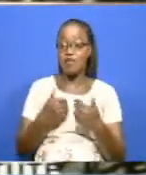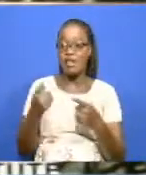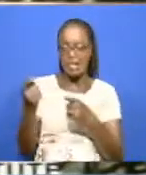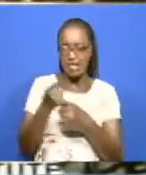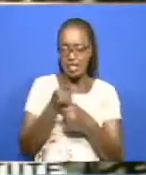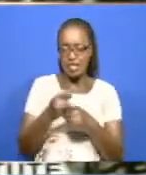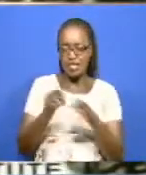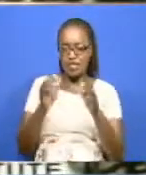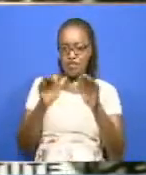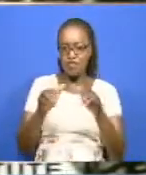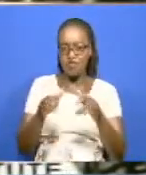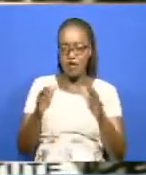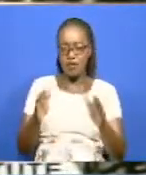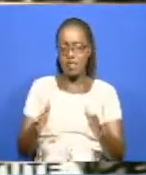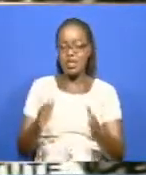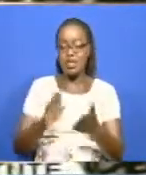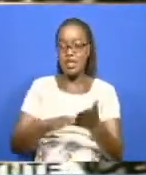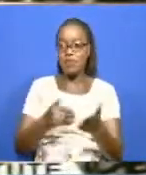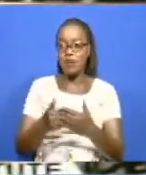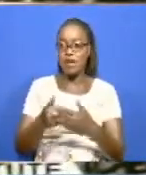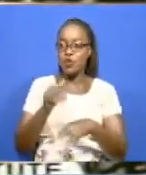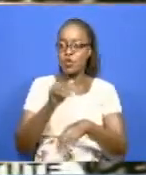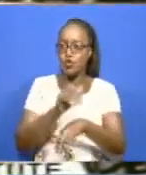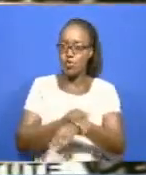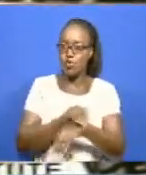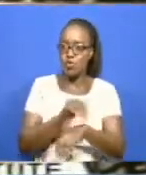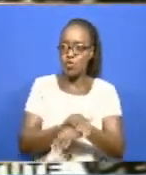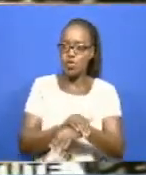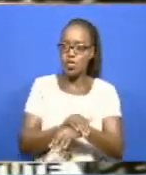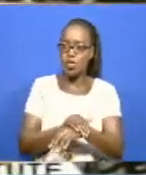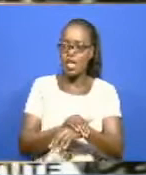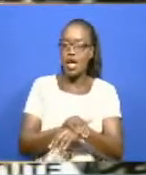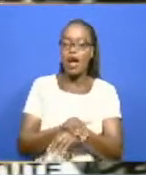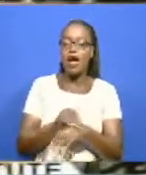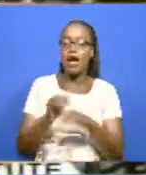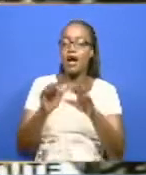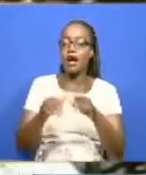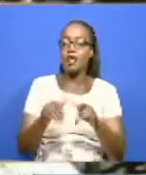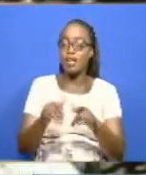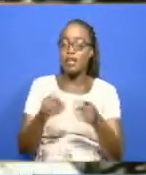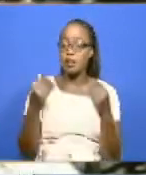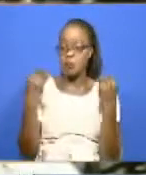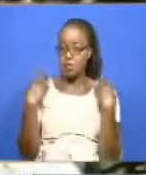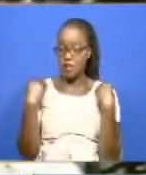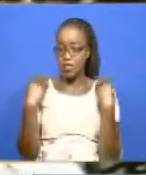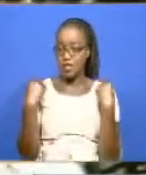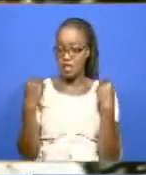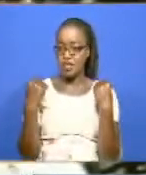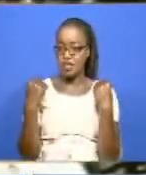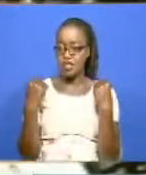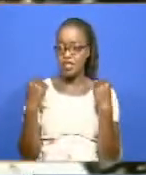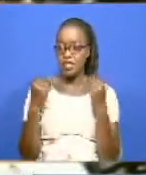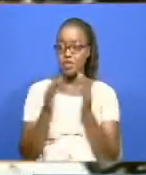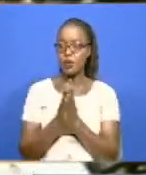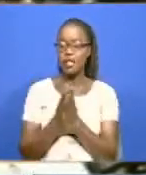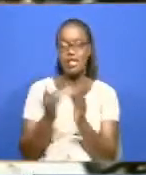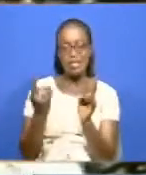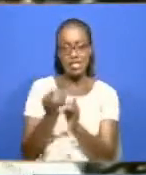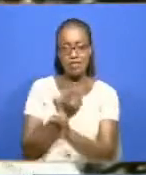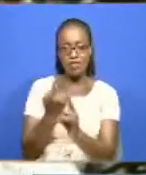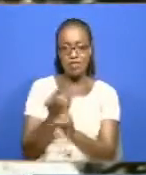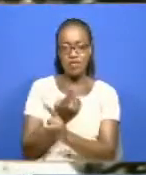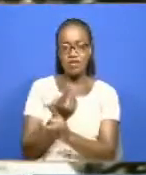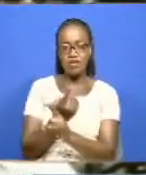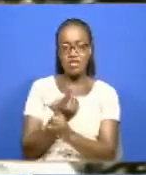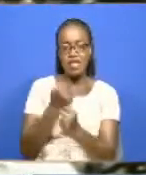can apply good agronomic practices with varieties with high yield potential.